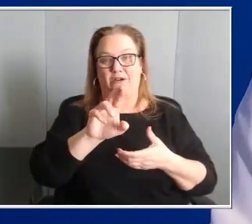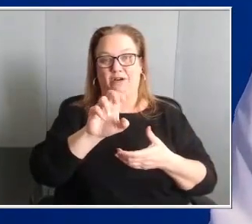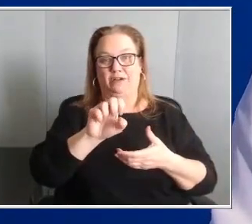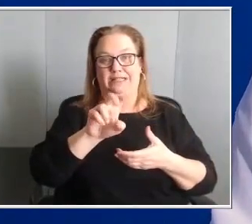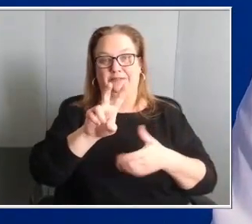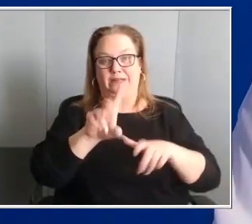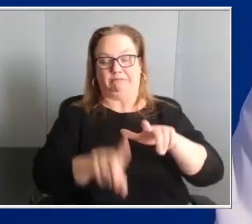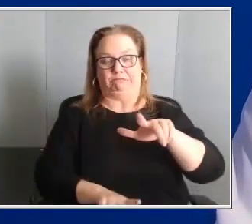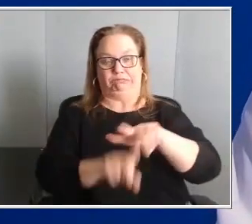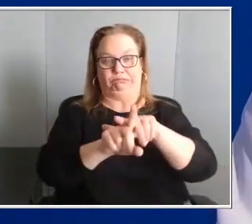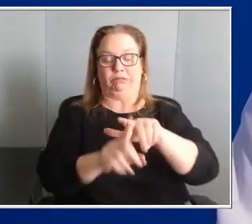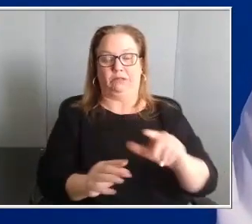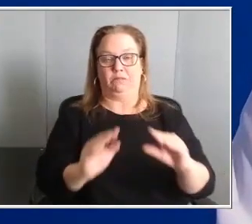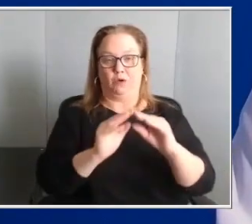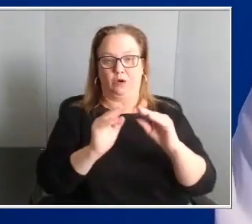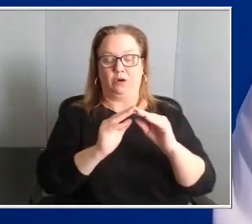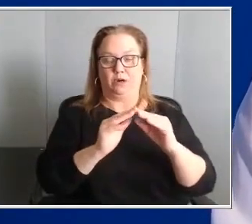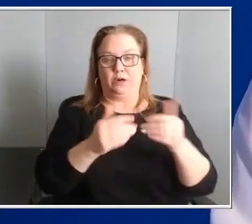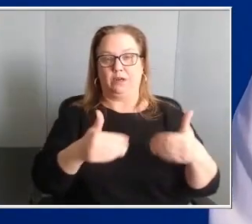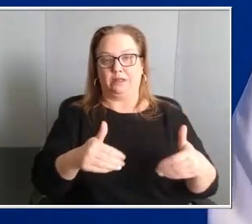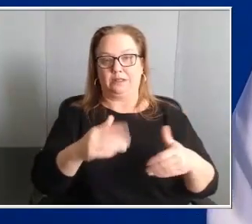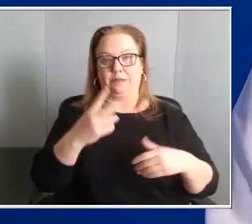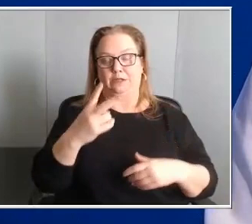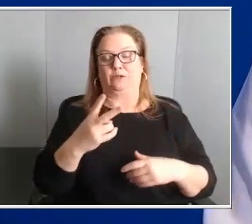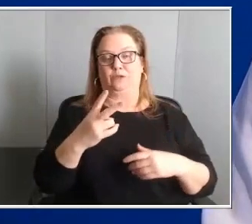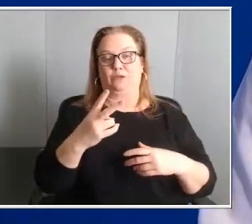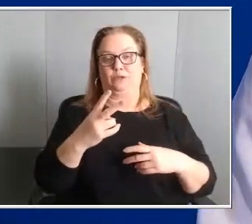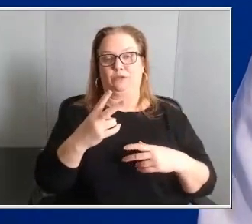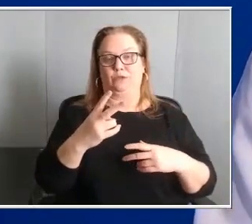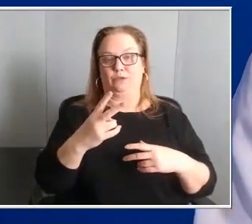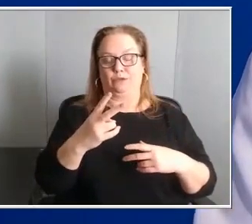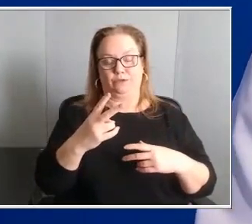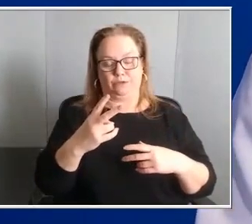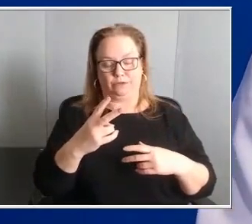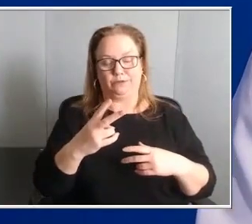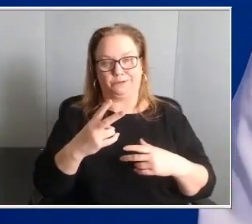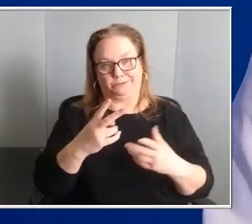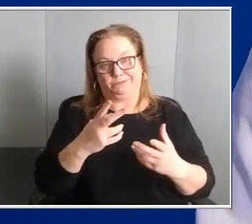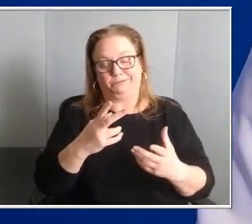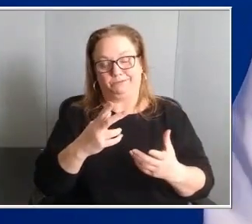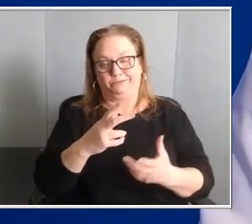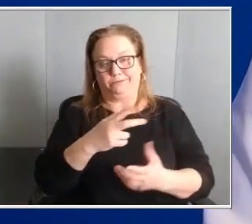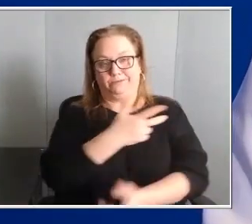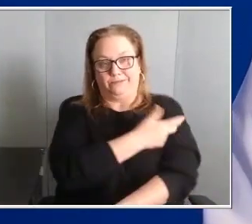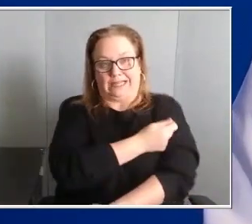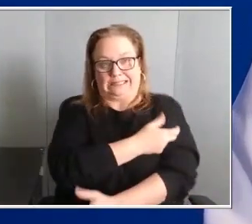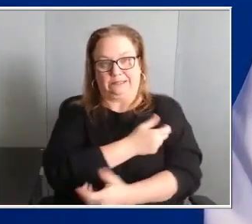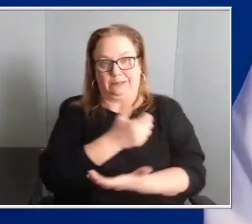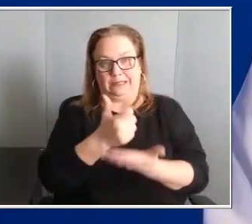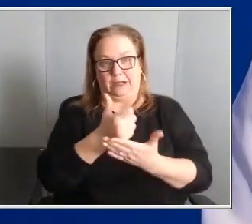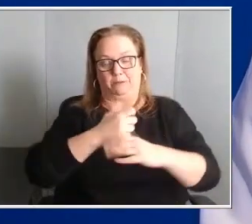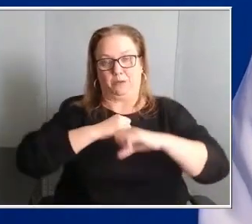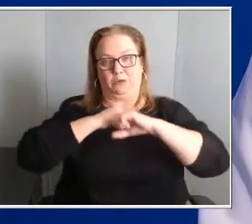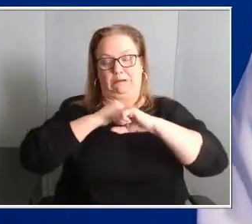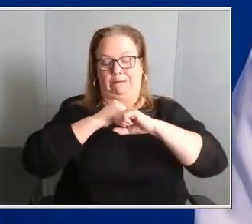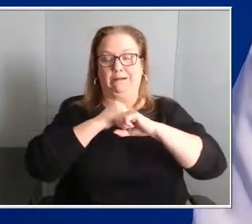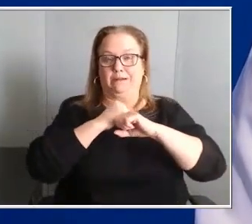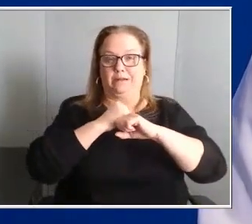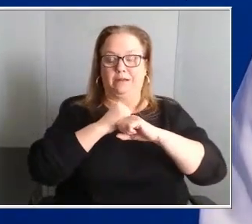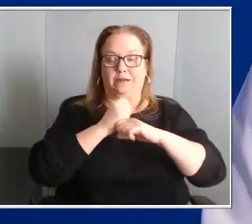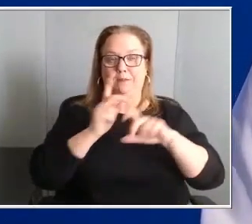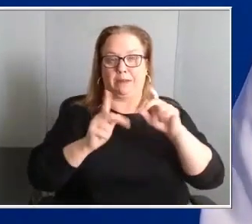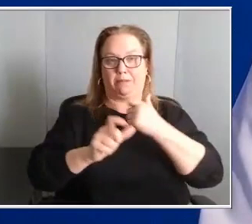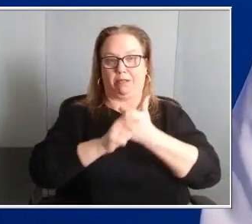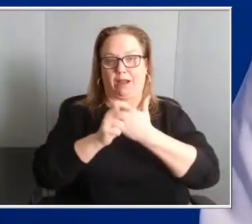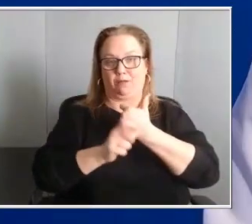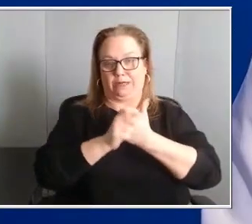prevalent, this will be 2 things in our armamentarium that we can use to help protect those people most at risk